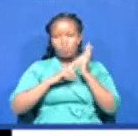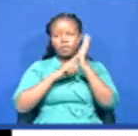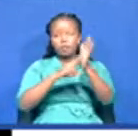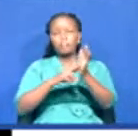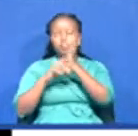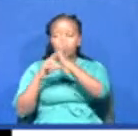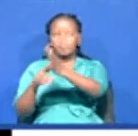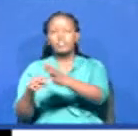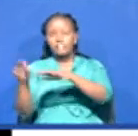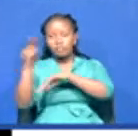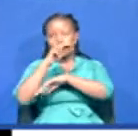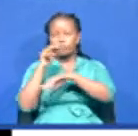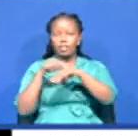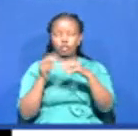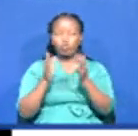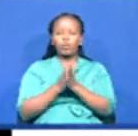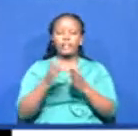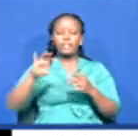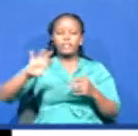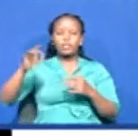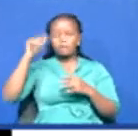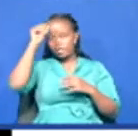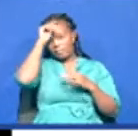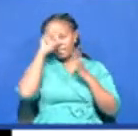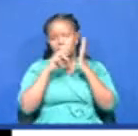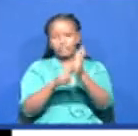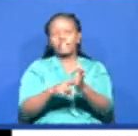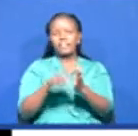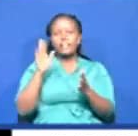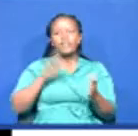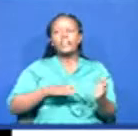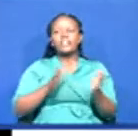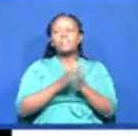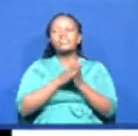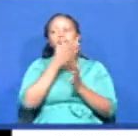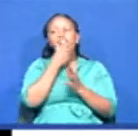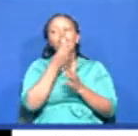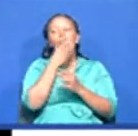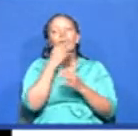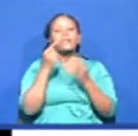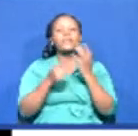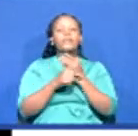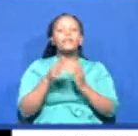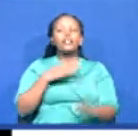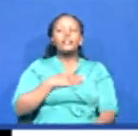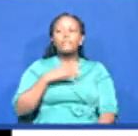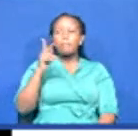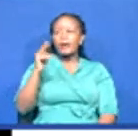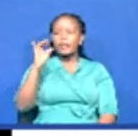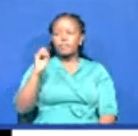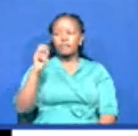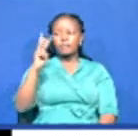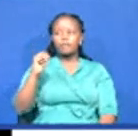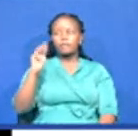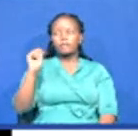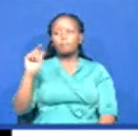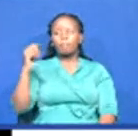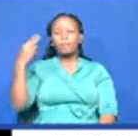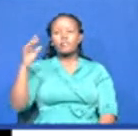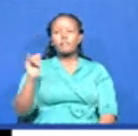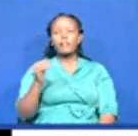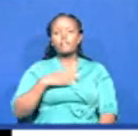government present, ladies and gentlemen, all protocols observed. I'm here, my name is Kimathi Kiambi, as we've been told. I'm here to